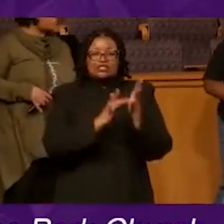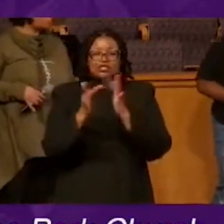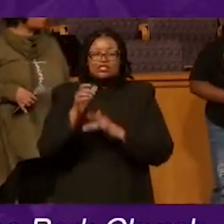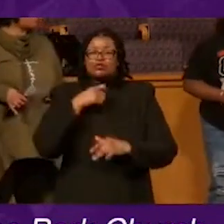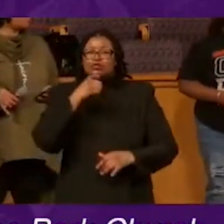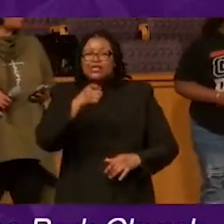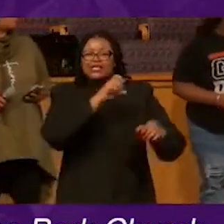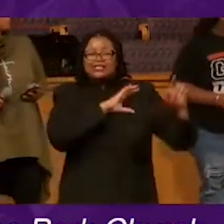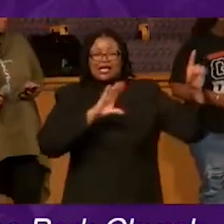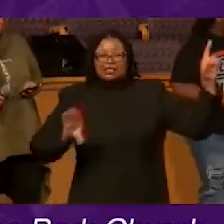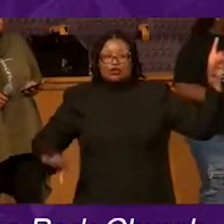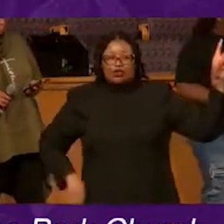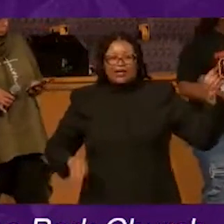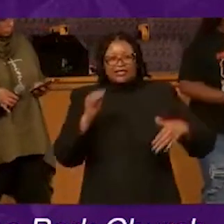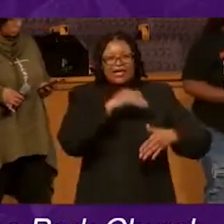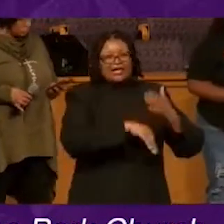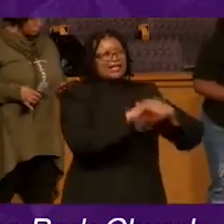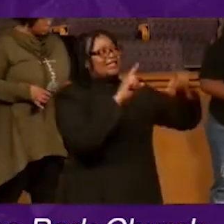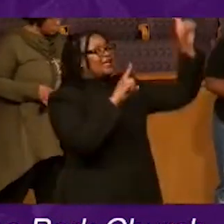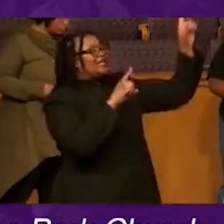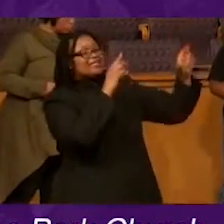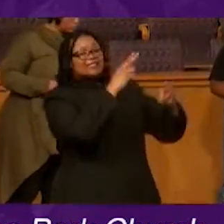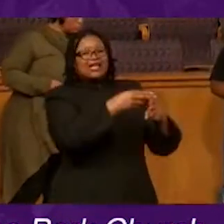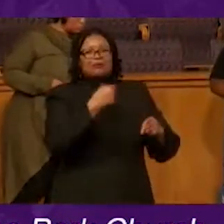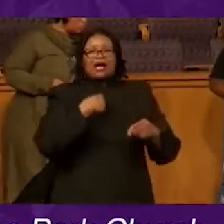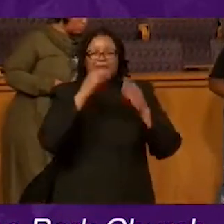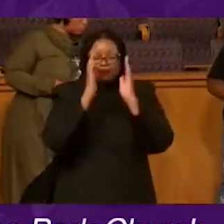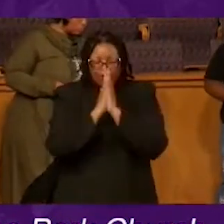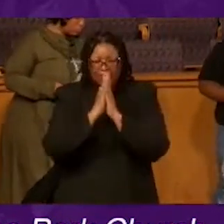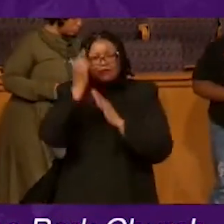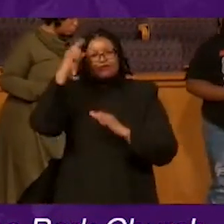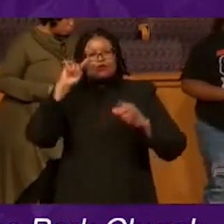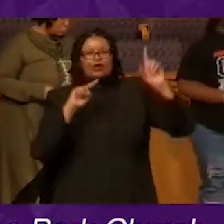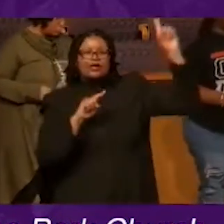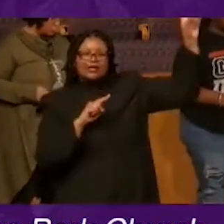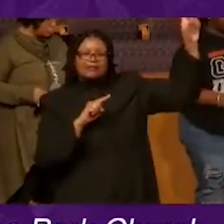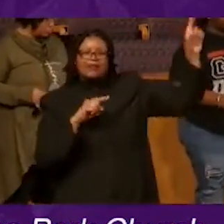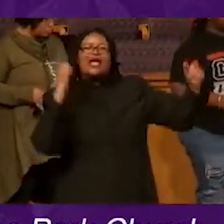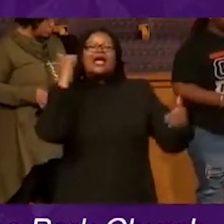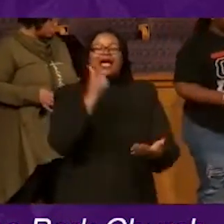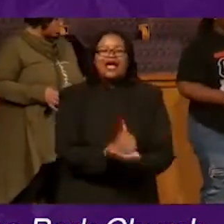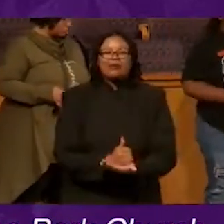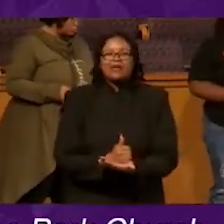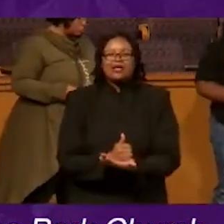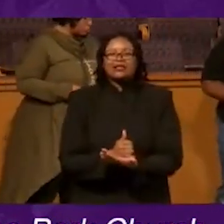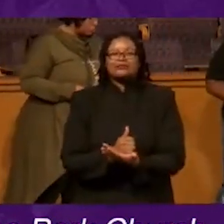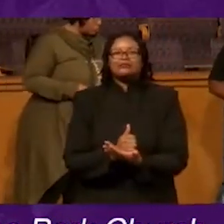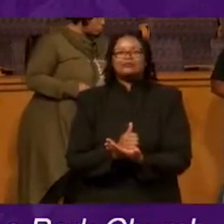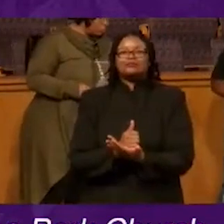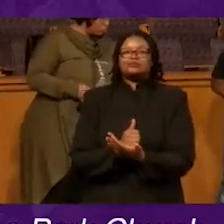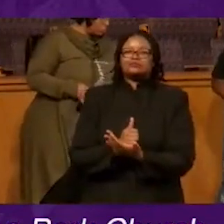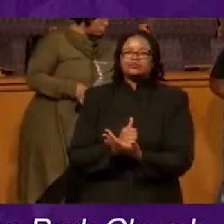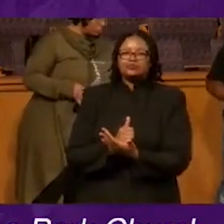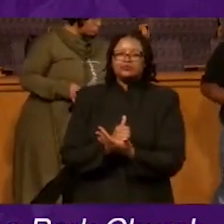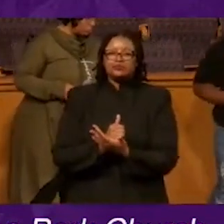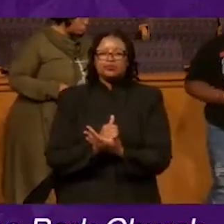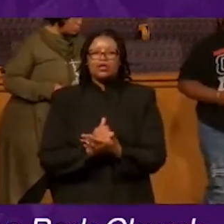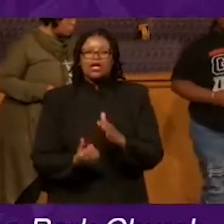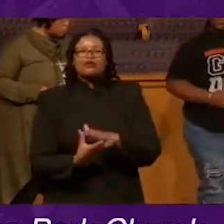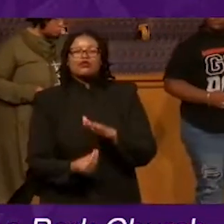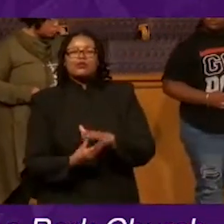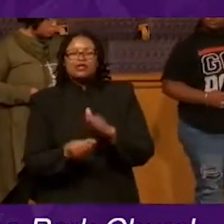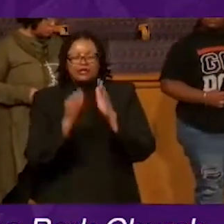Christ. It's in his name and for his sake that I pray. Amen. Heads are still bowed. Eyes are still closed. If you prayed that